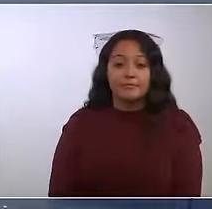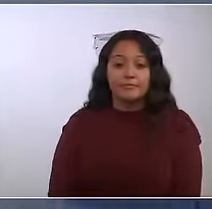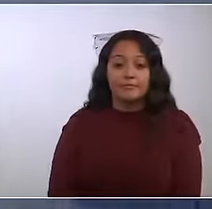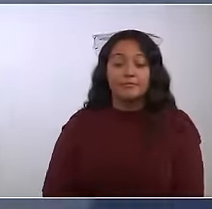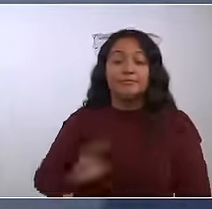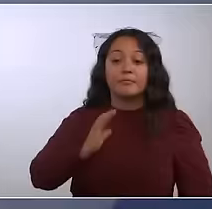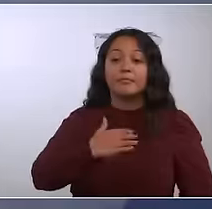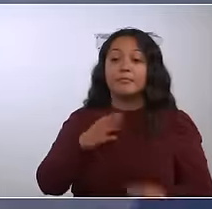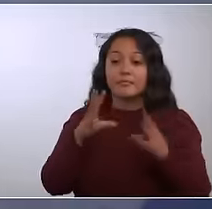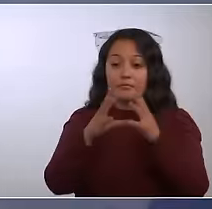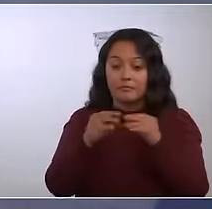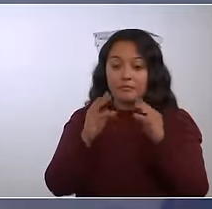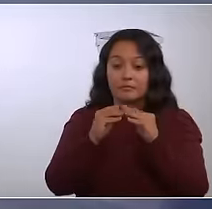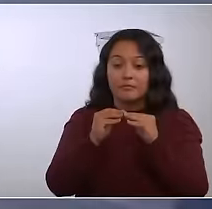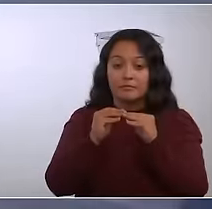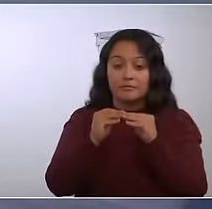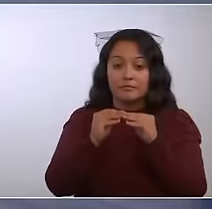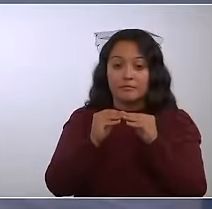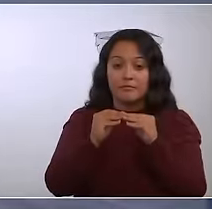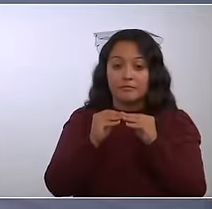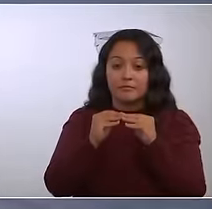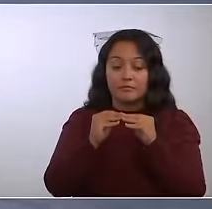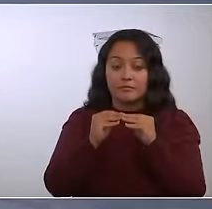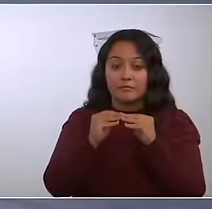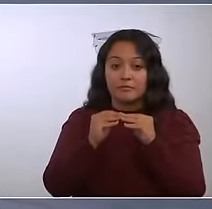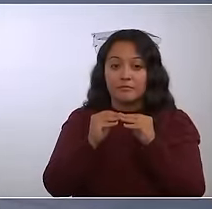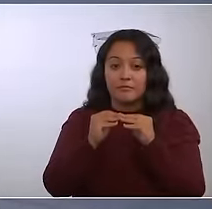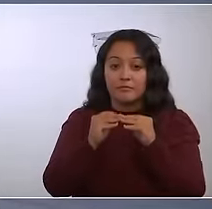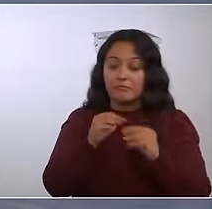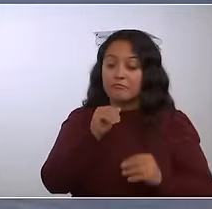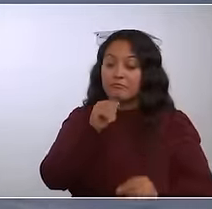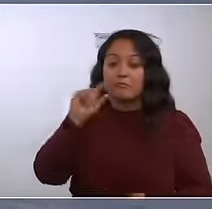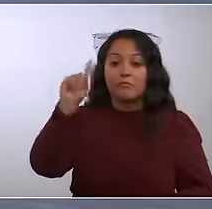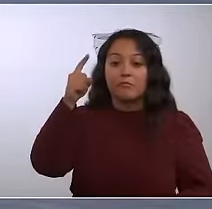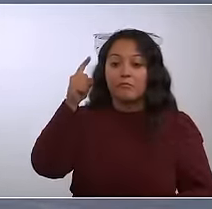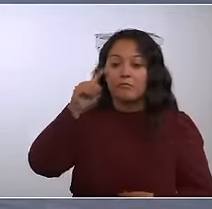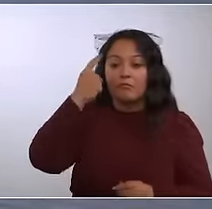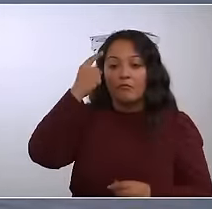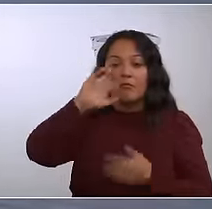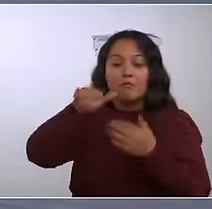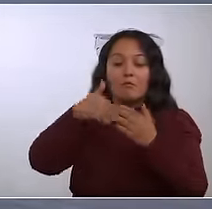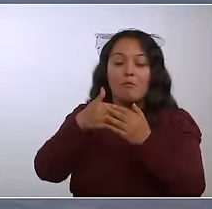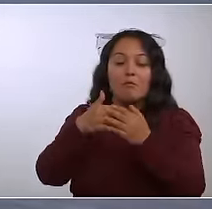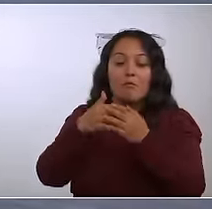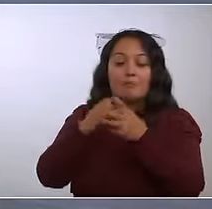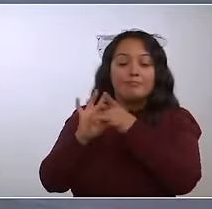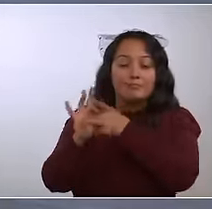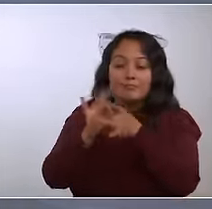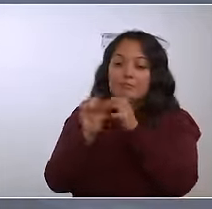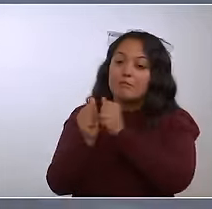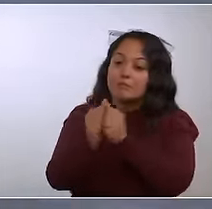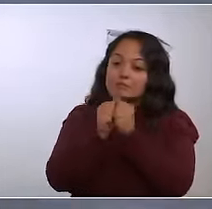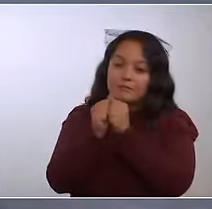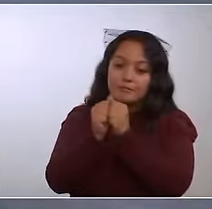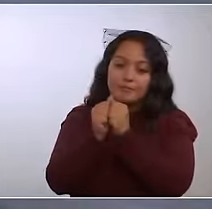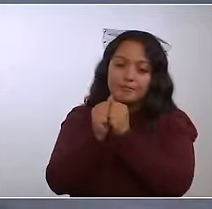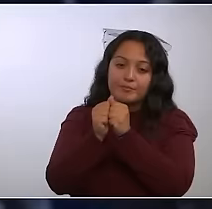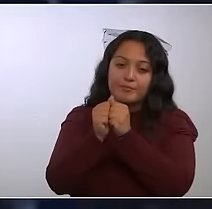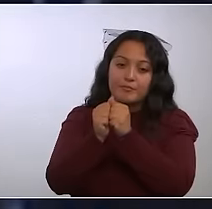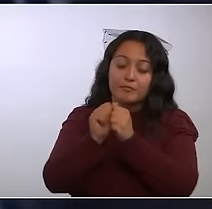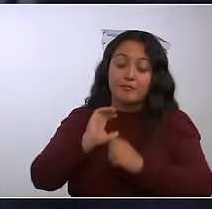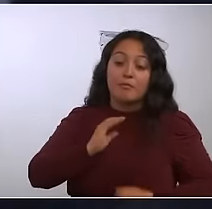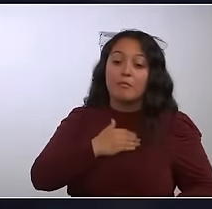Esta convención. This convention. No es para juntarnos una vez más. It's not just to gather once again. Esta generación,